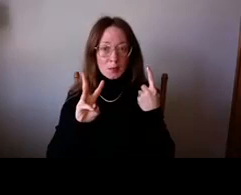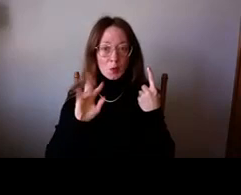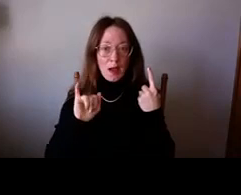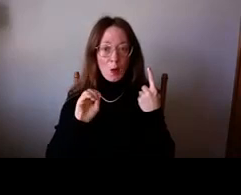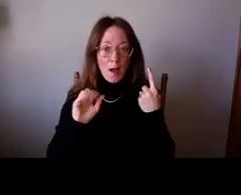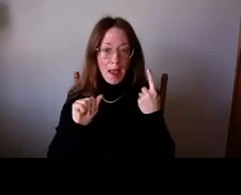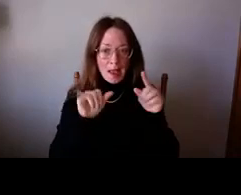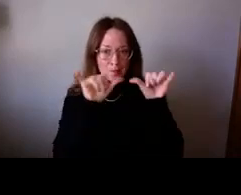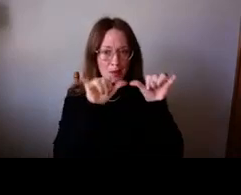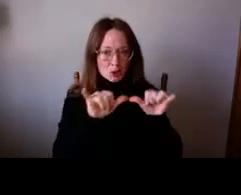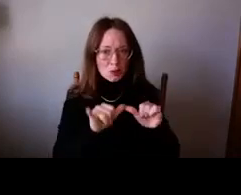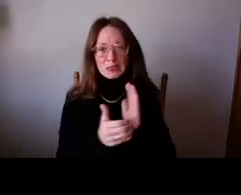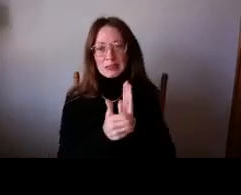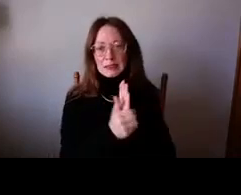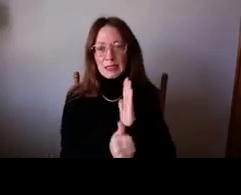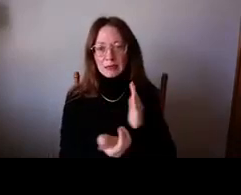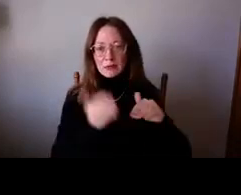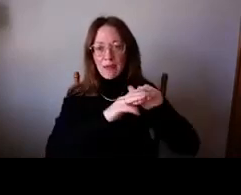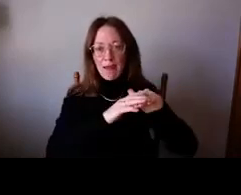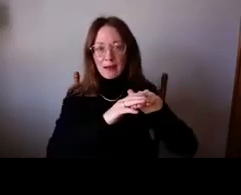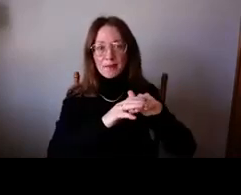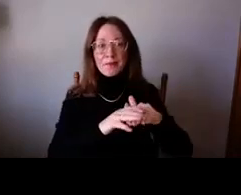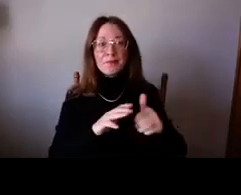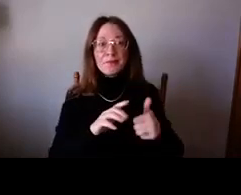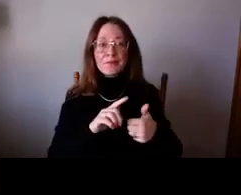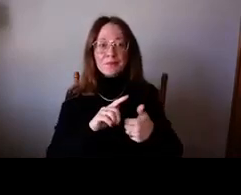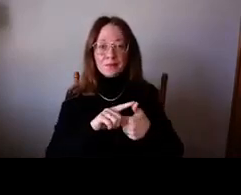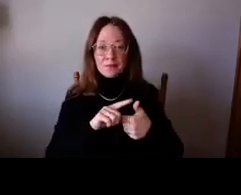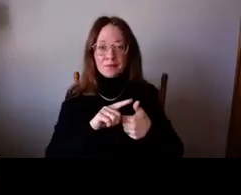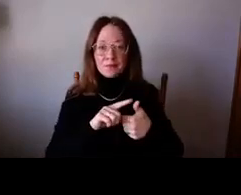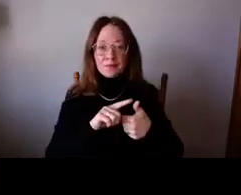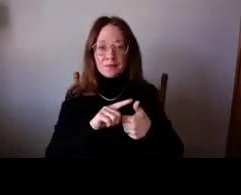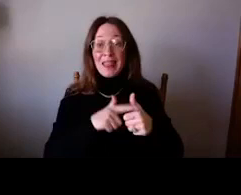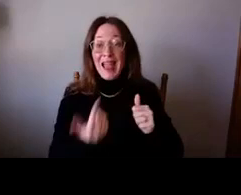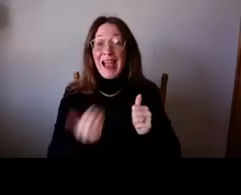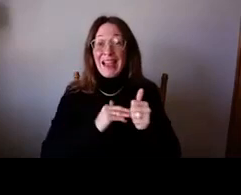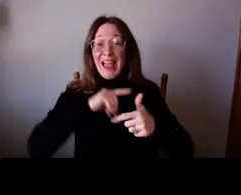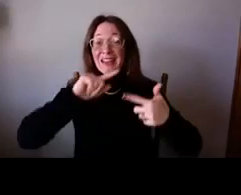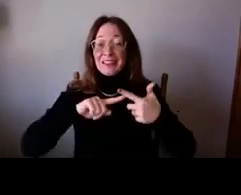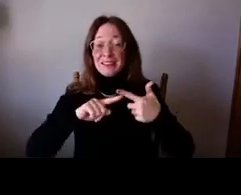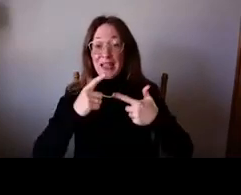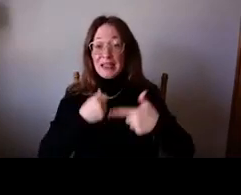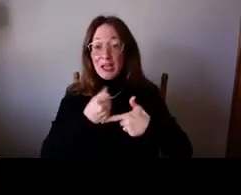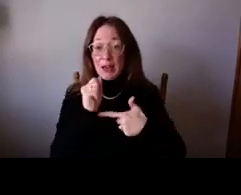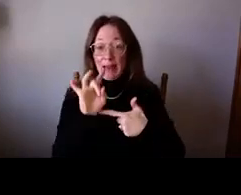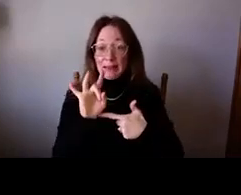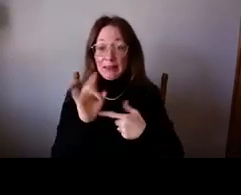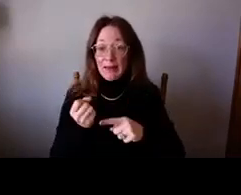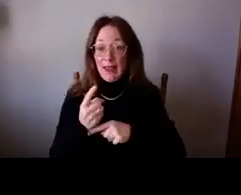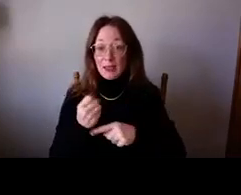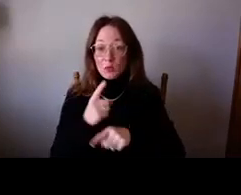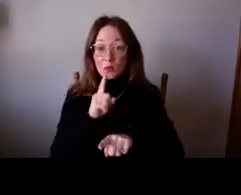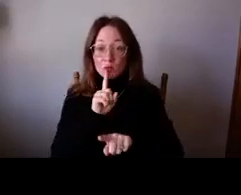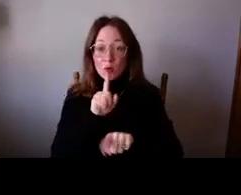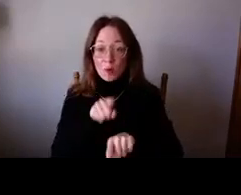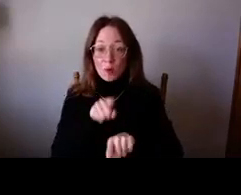skill gains rate. We were able to calculate that again in the program year 18 annual reports, along with, for